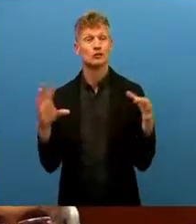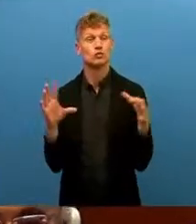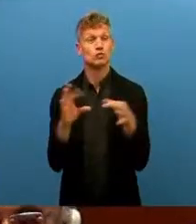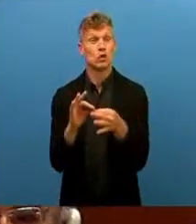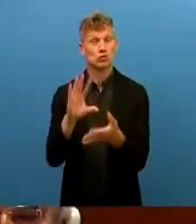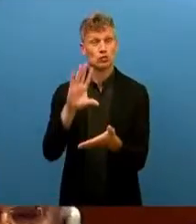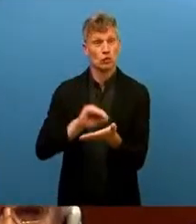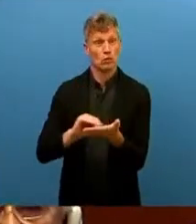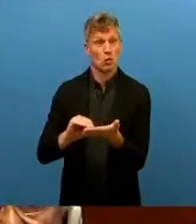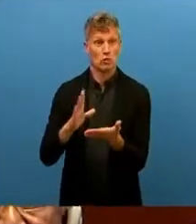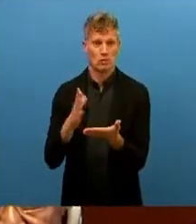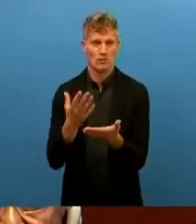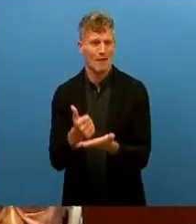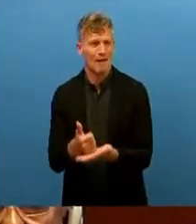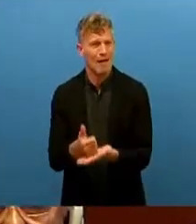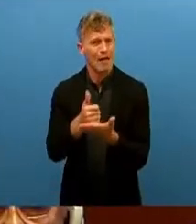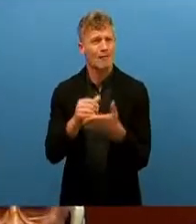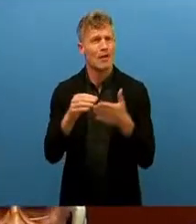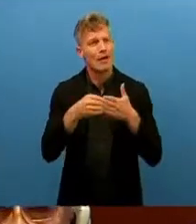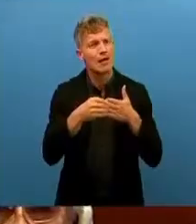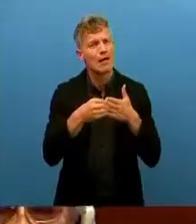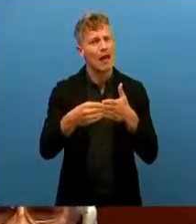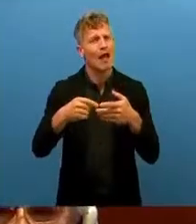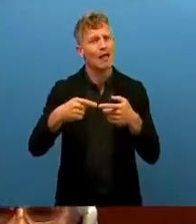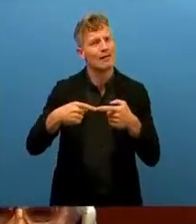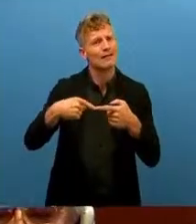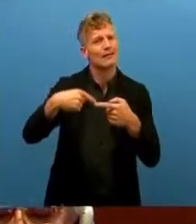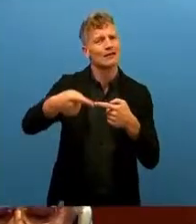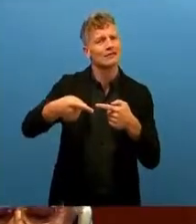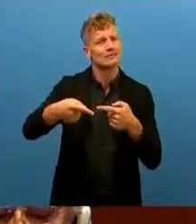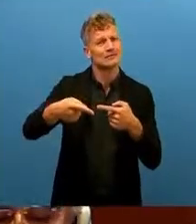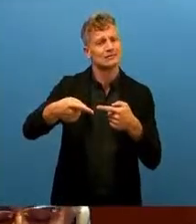important guidance for the next steps. And again, want to